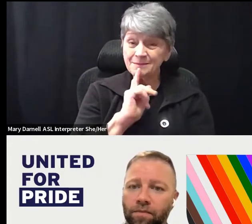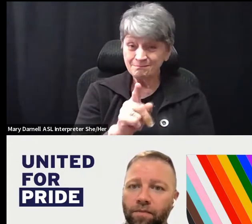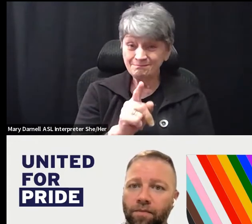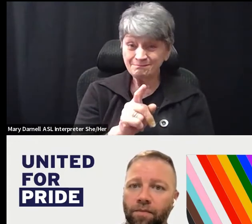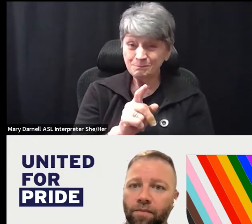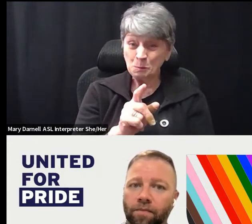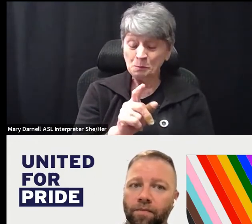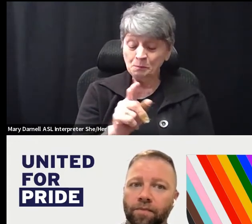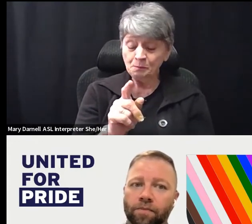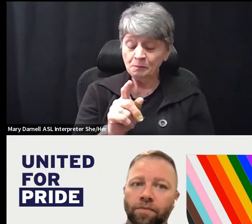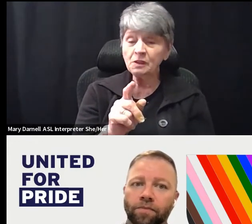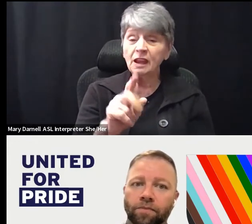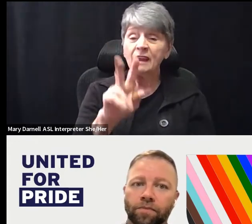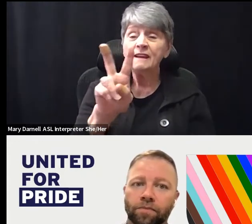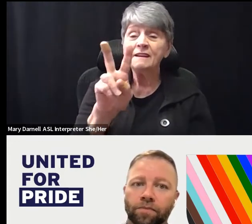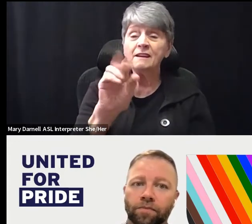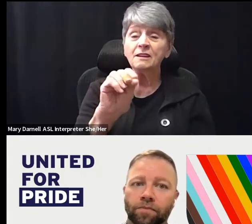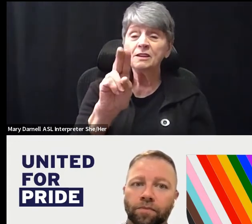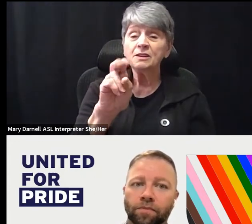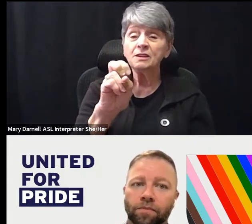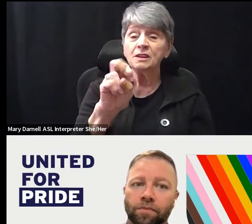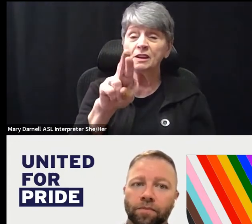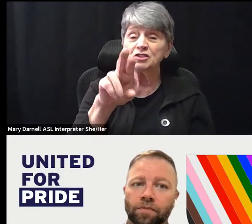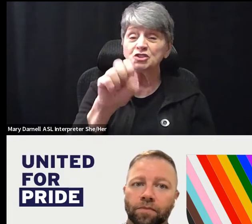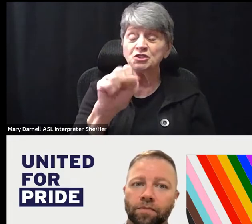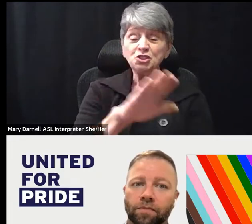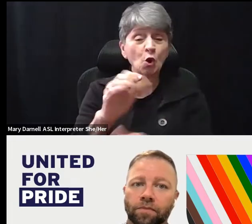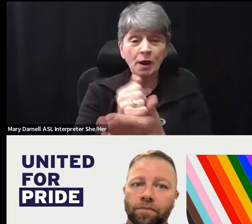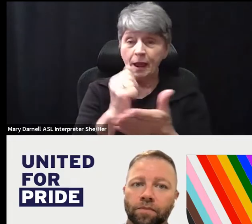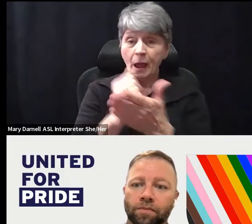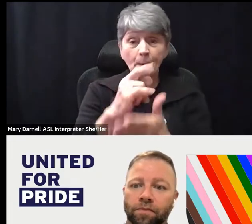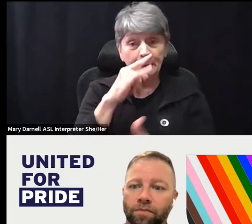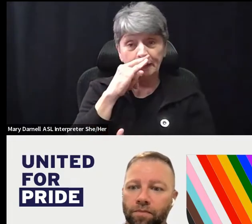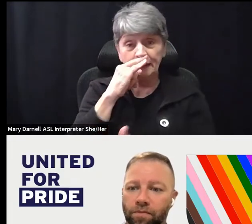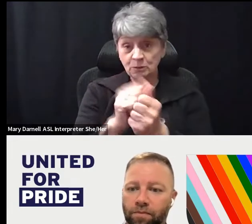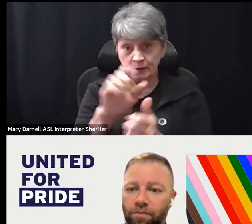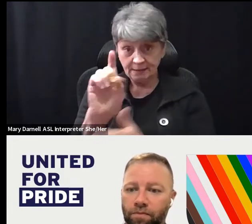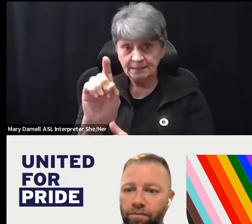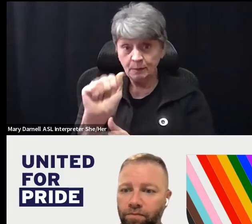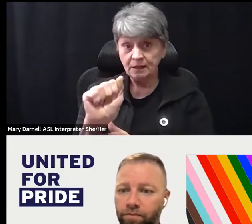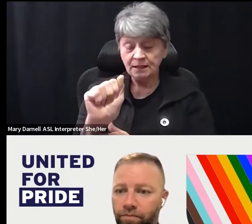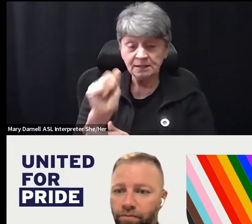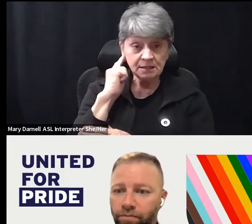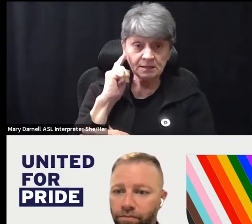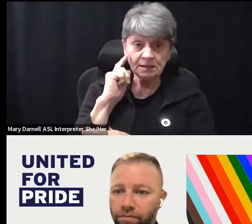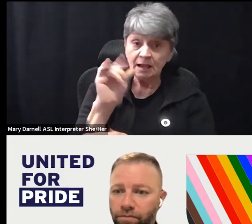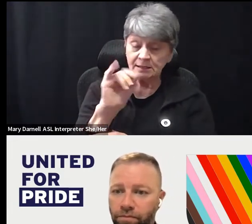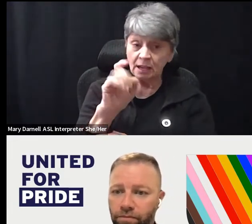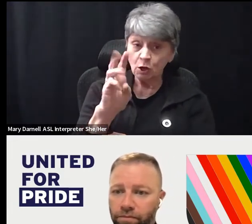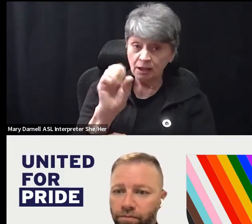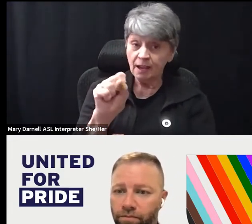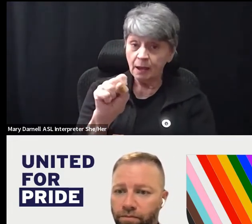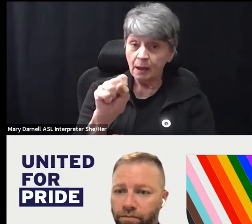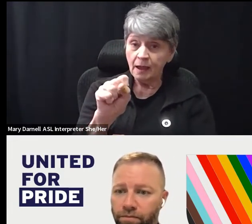actually, vouchers don't help kids with disabilities. I know it sounds like it would. So if you have a student in a public school